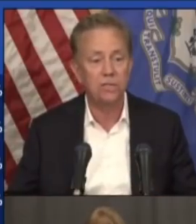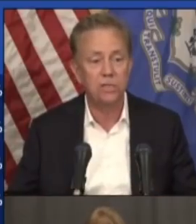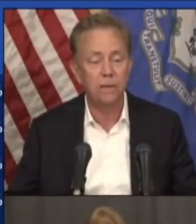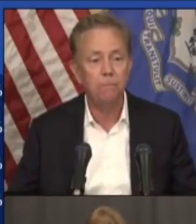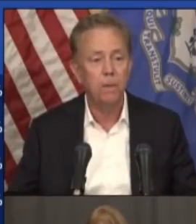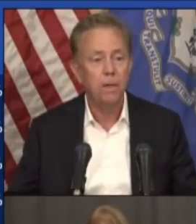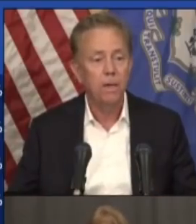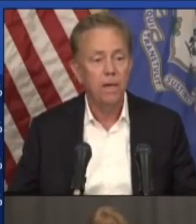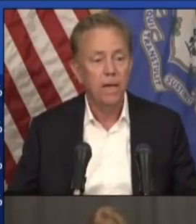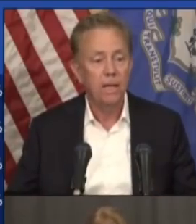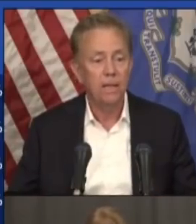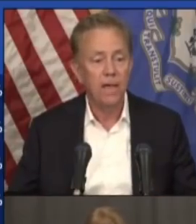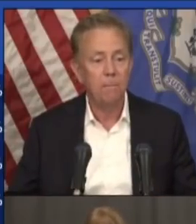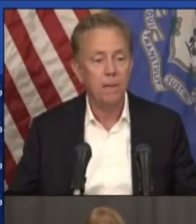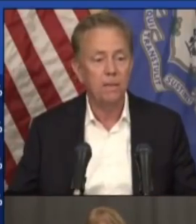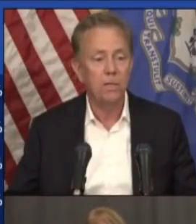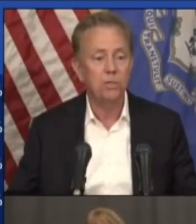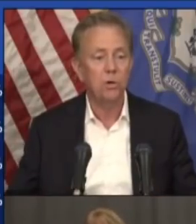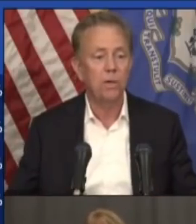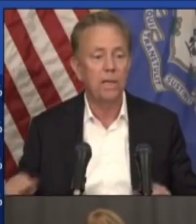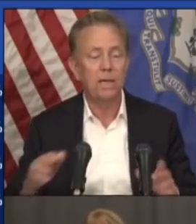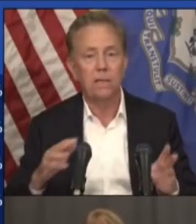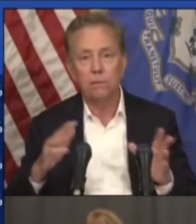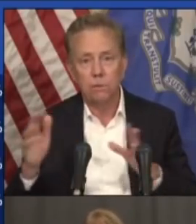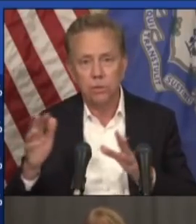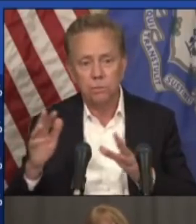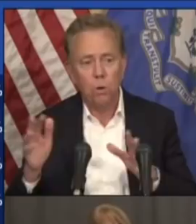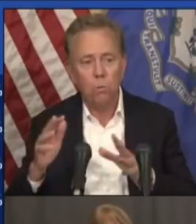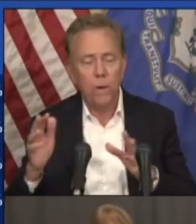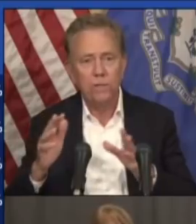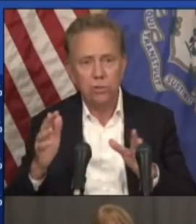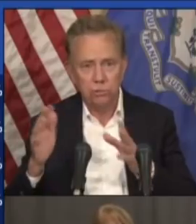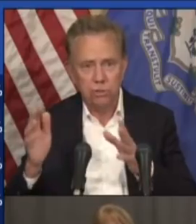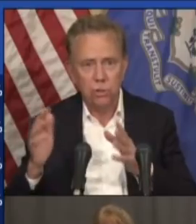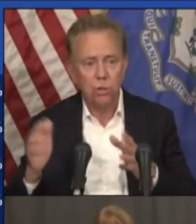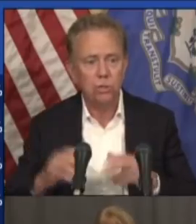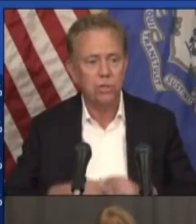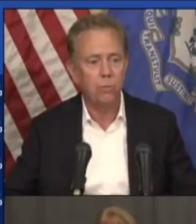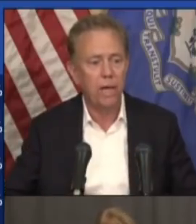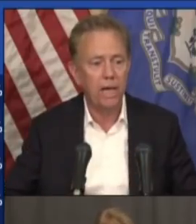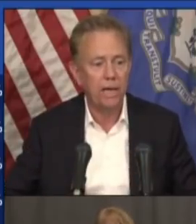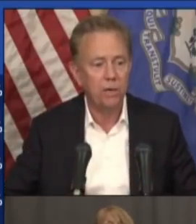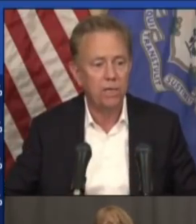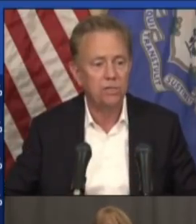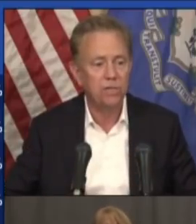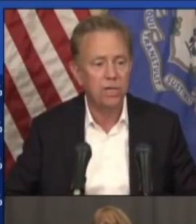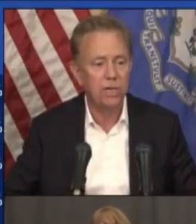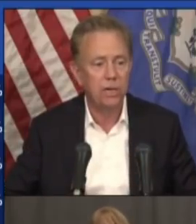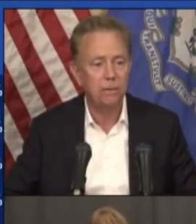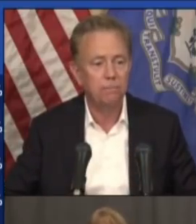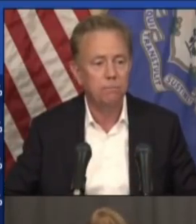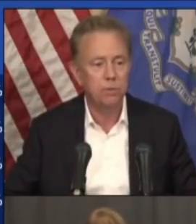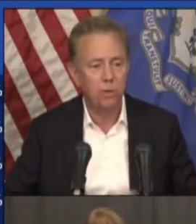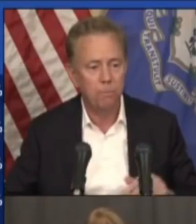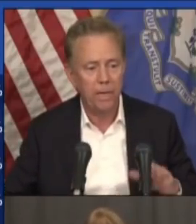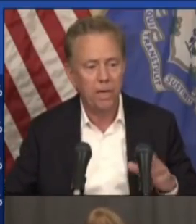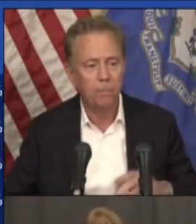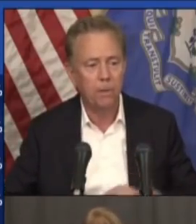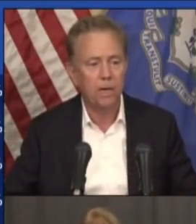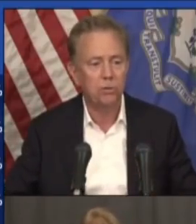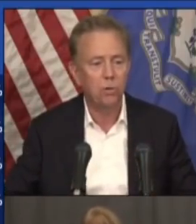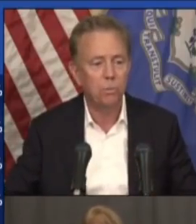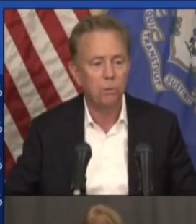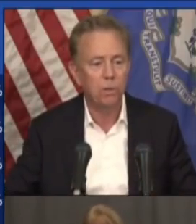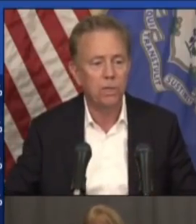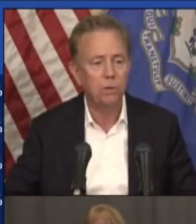of testing. And that meant that during that small winter surge that we had, you can see started picking